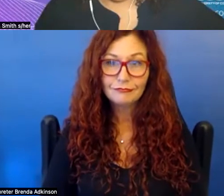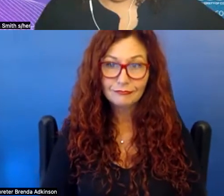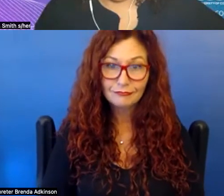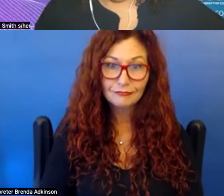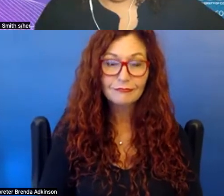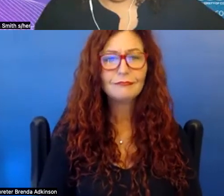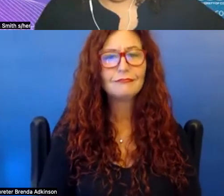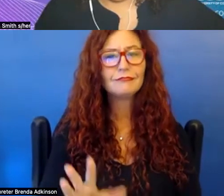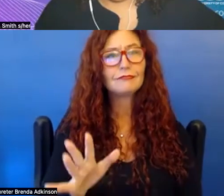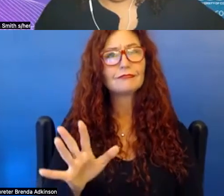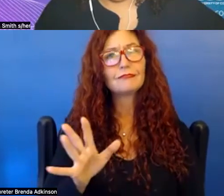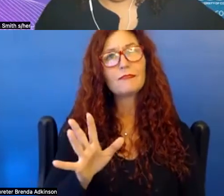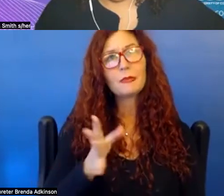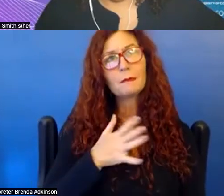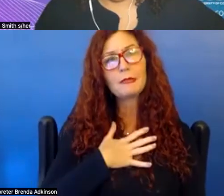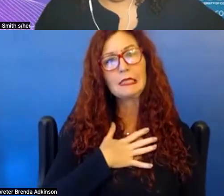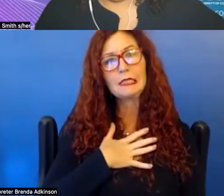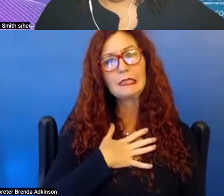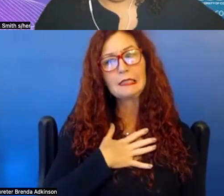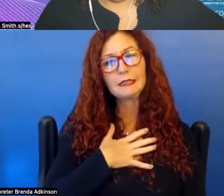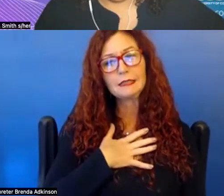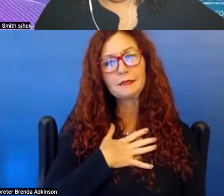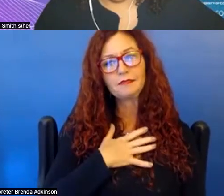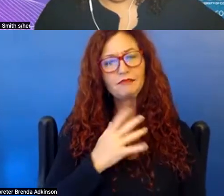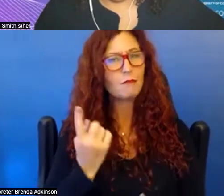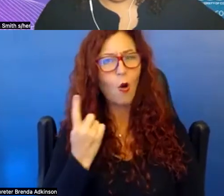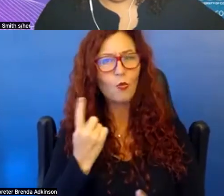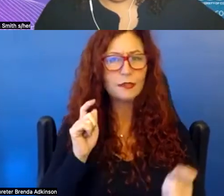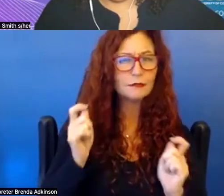Well, for me, I'm kind of shifting a little. I mean,